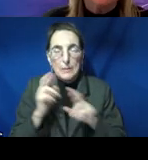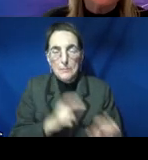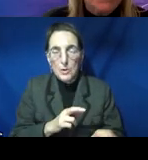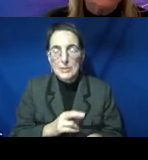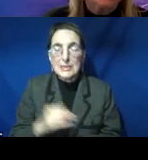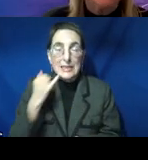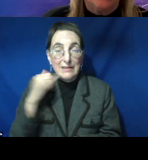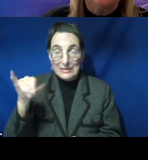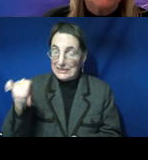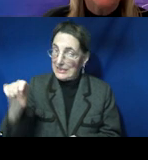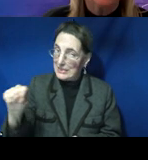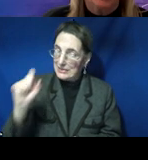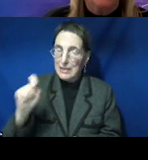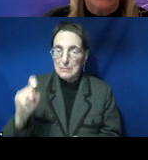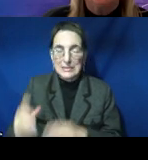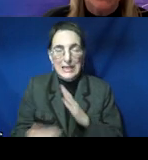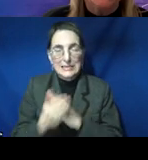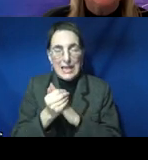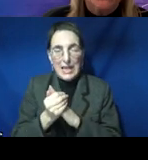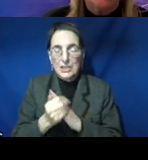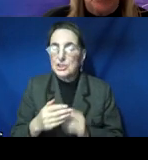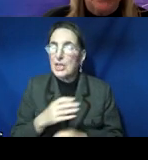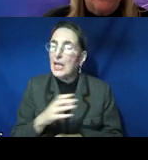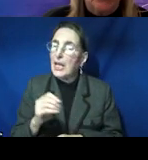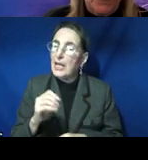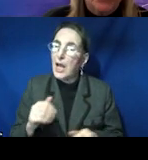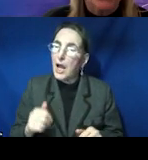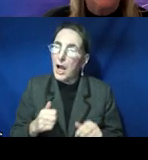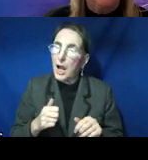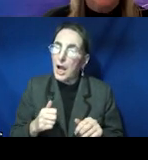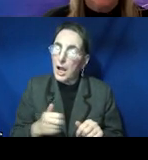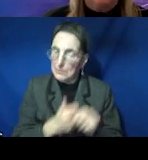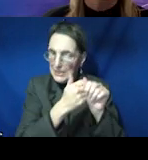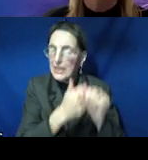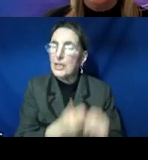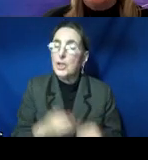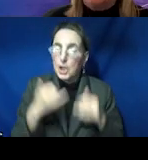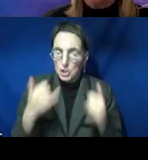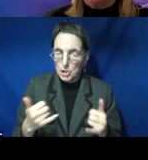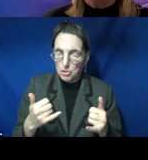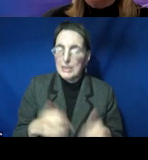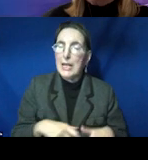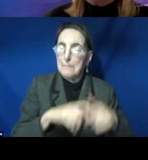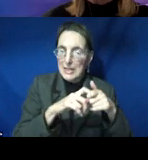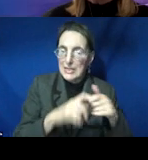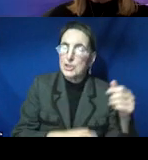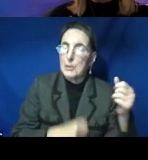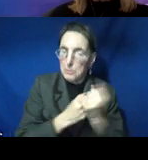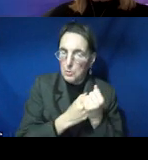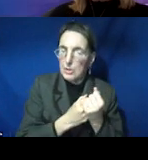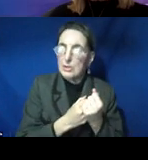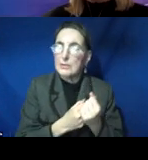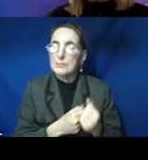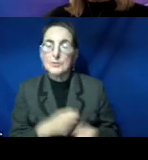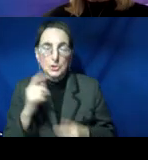they must attach an updated current and pending support information to NSF. Now, let's make